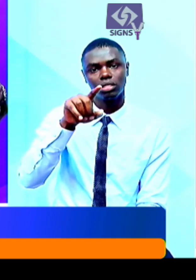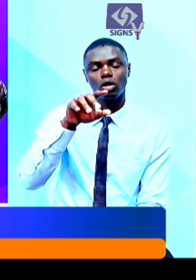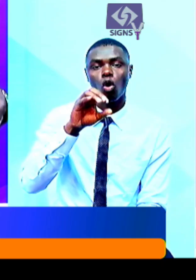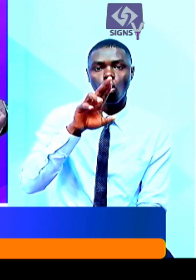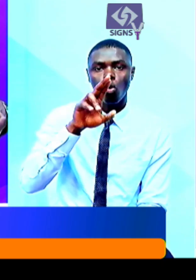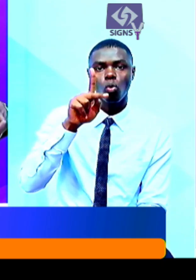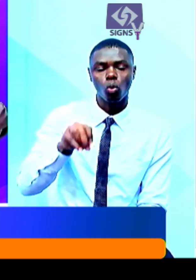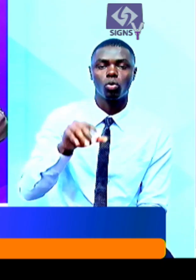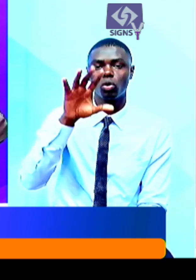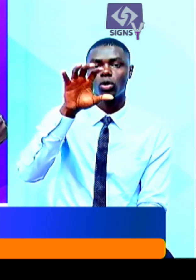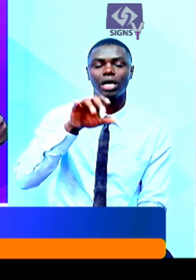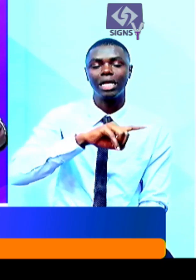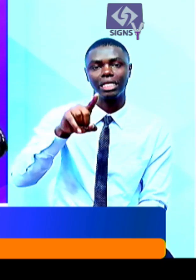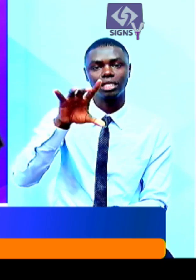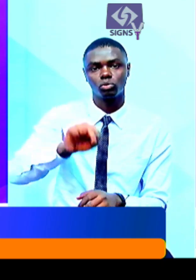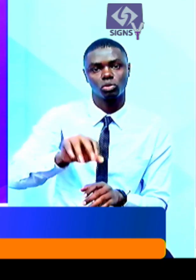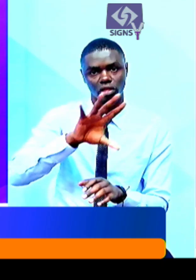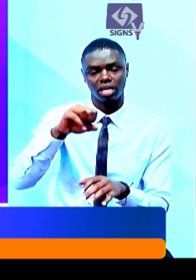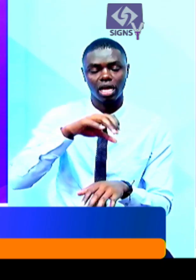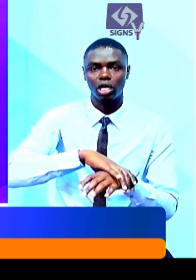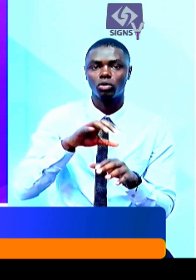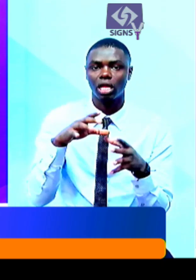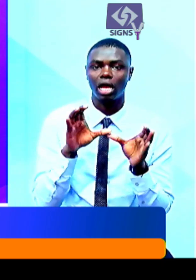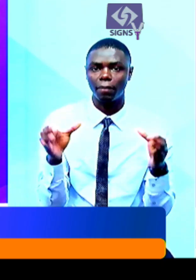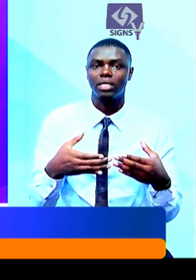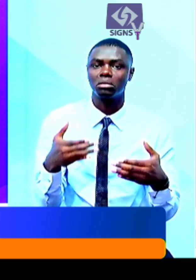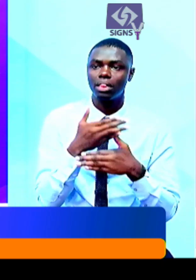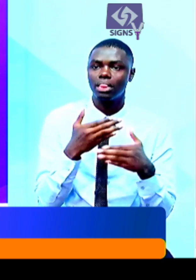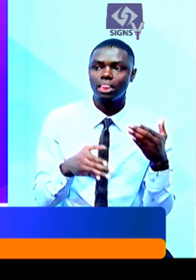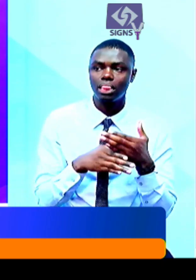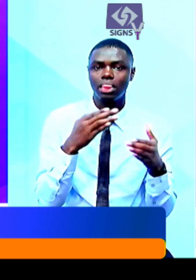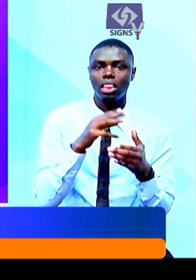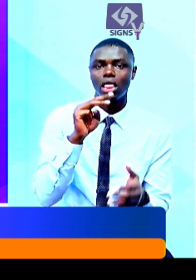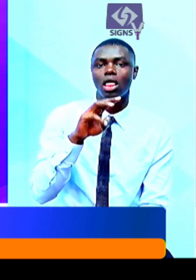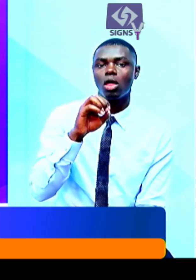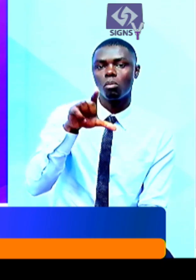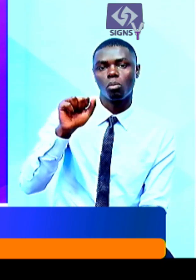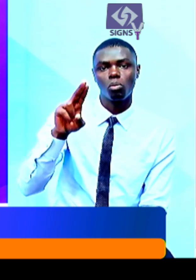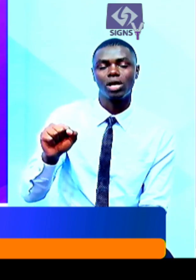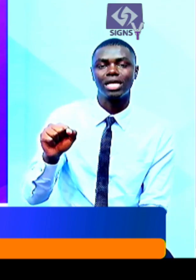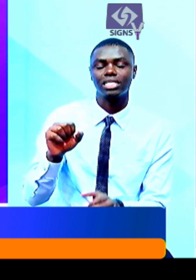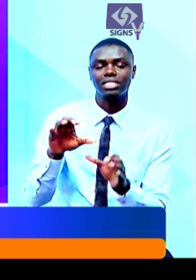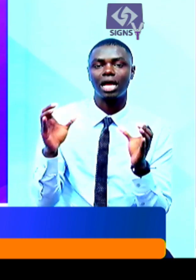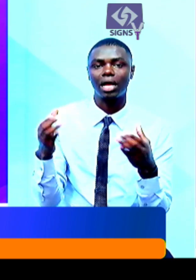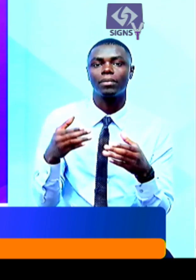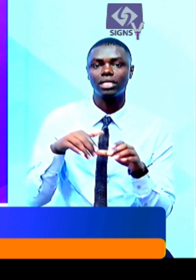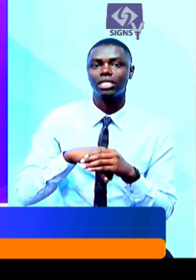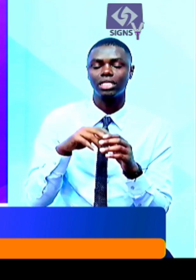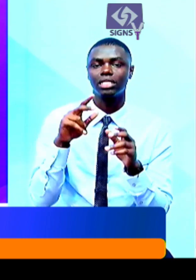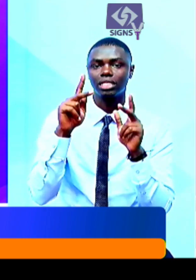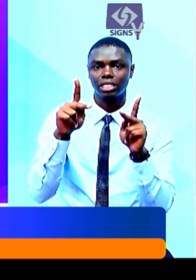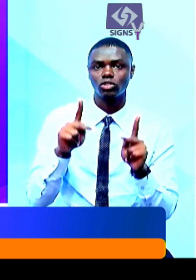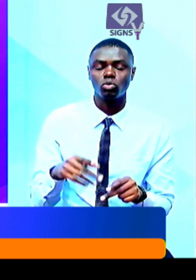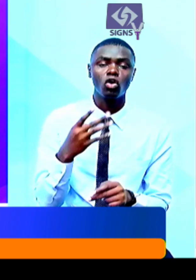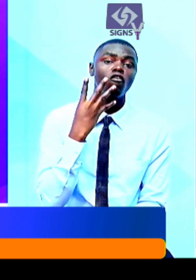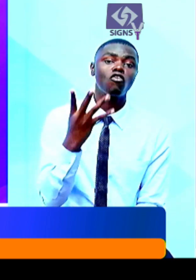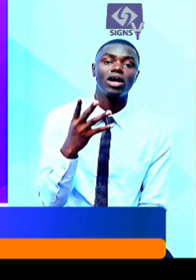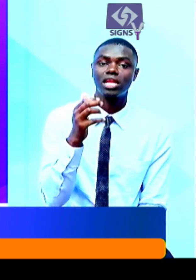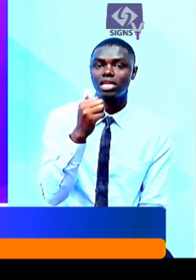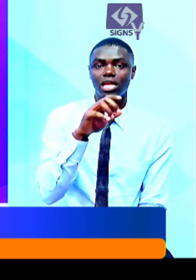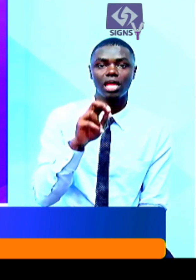a farm, a company, Yeah. that was supposed to construct a molasses plant in Kisumu. That's where the 400 acre that Raila gave